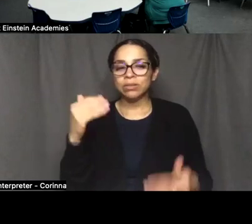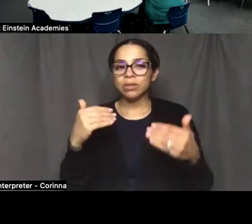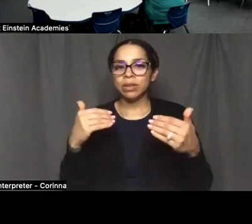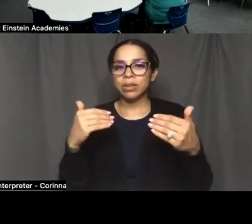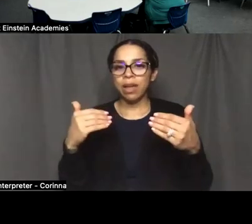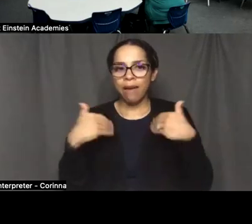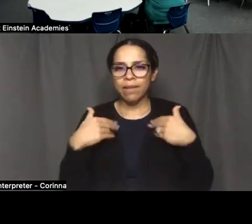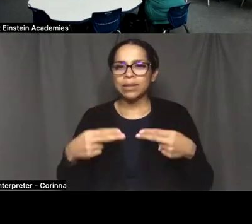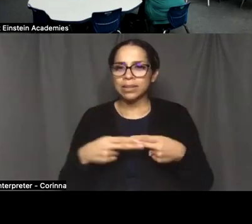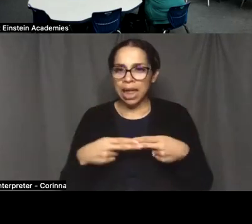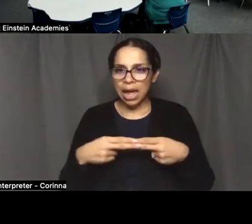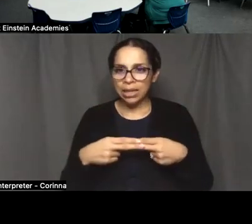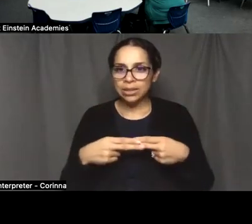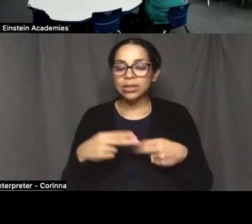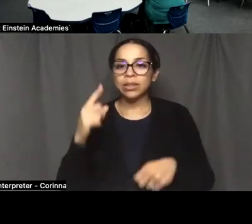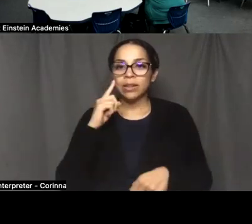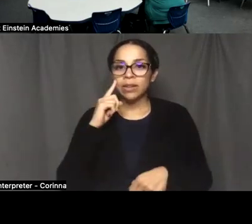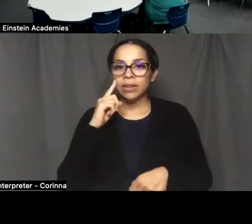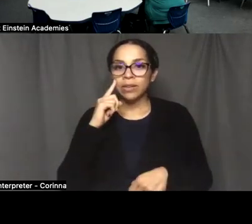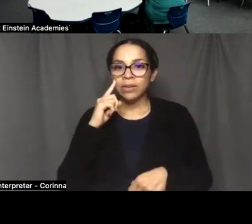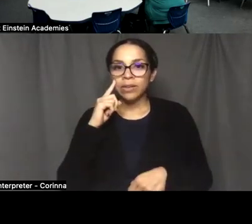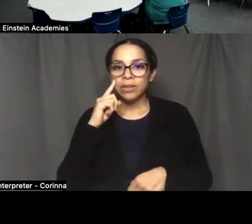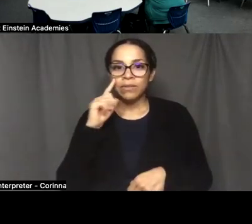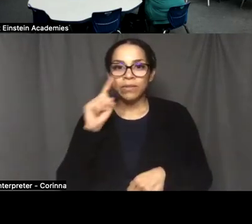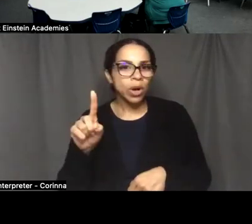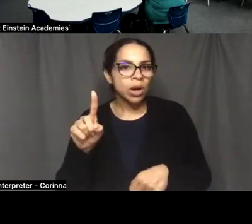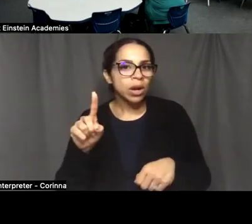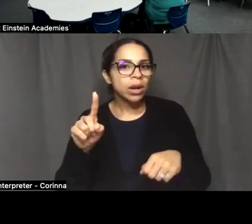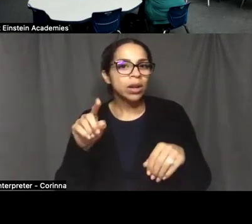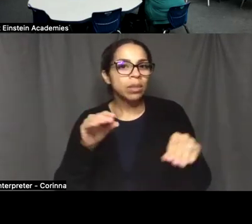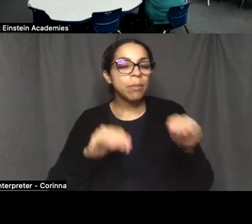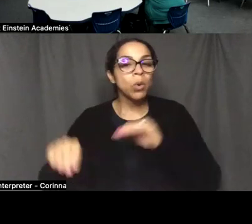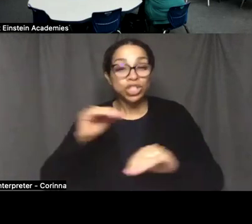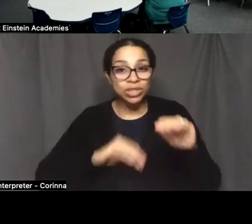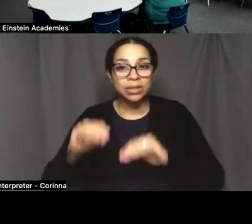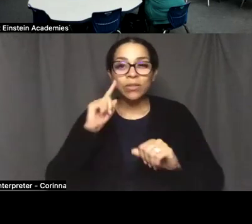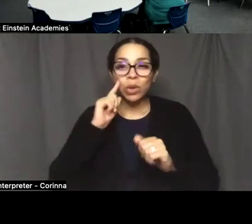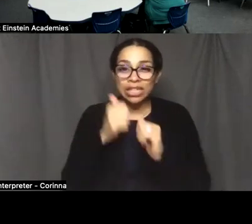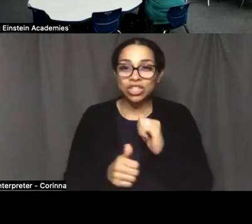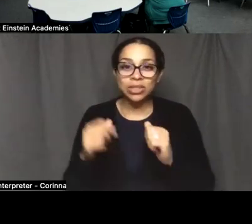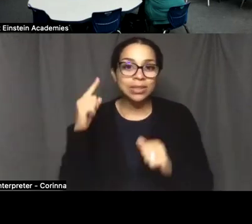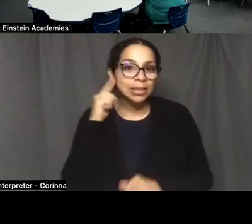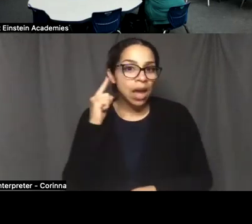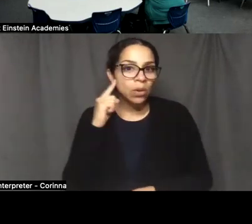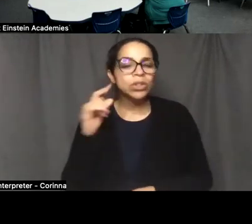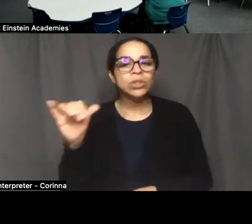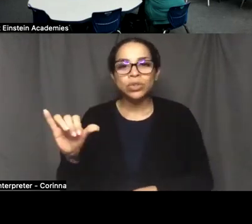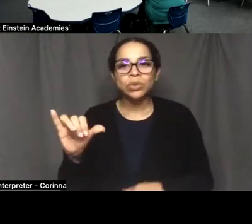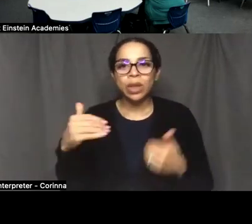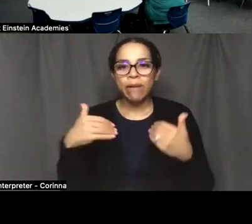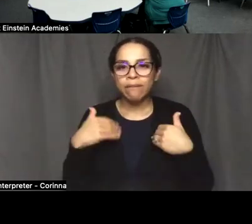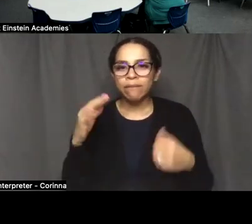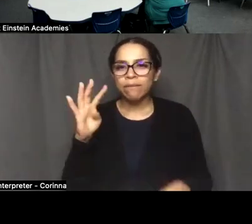slides where I'm doing the motion along with the sound, but there's a video called the 44 phonemes of English,